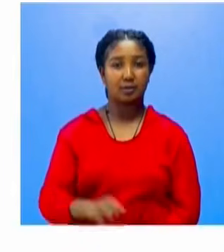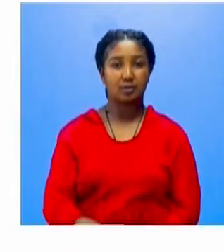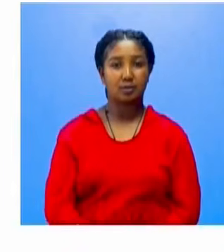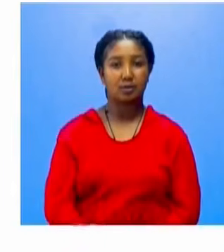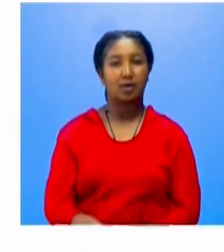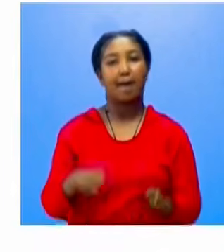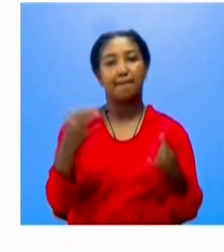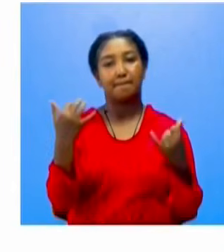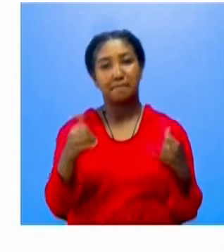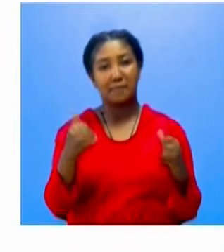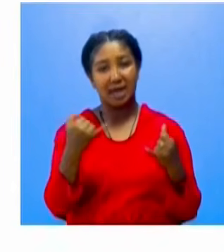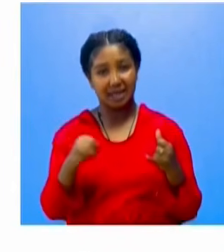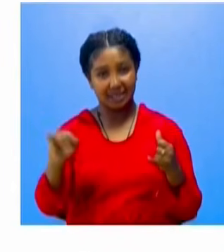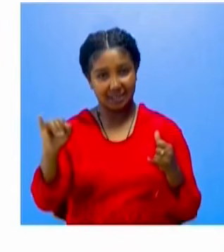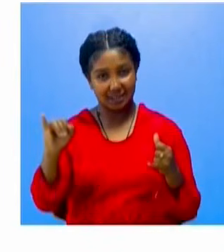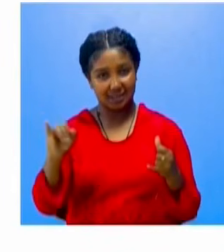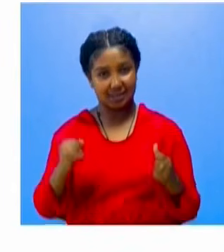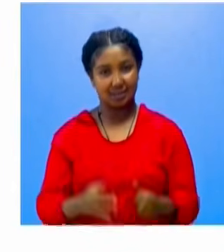playing